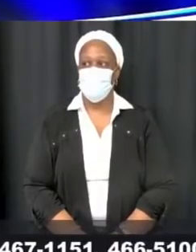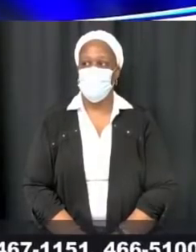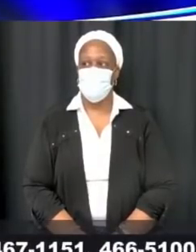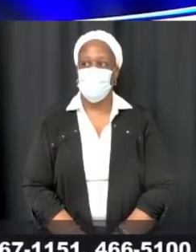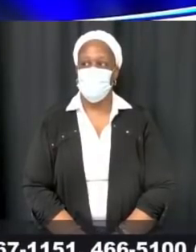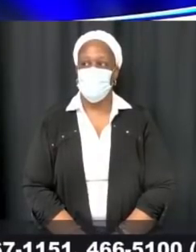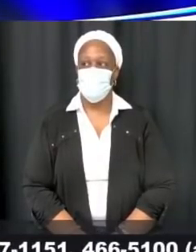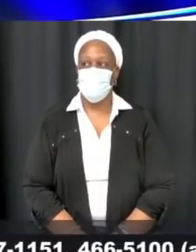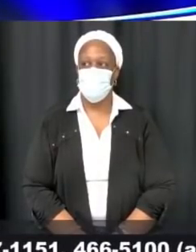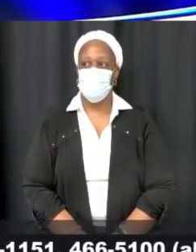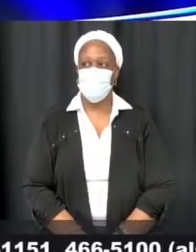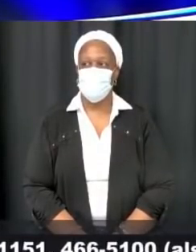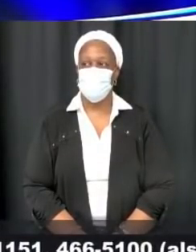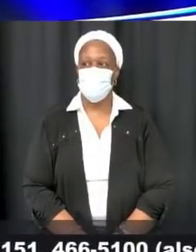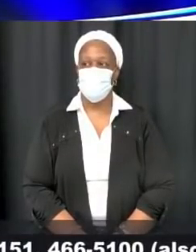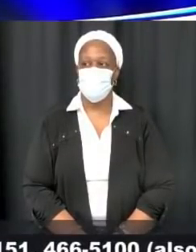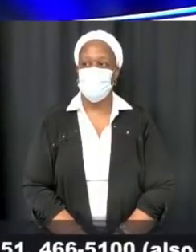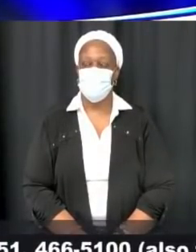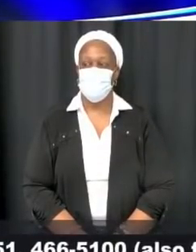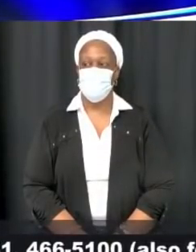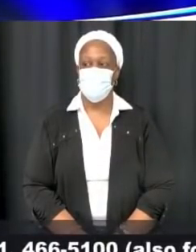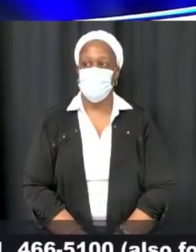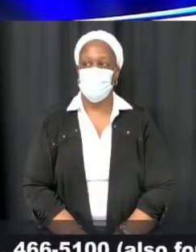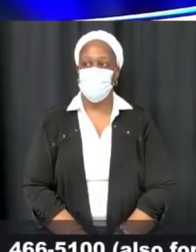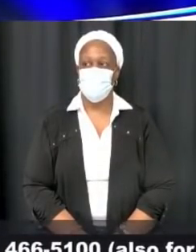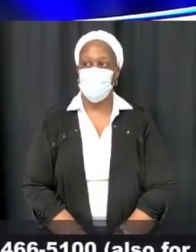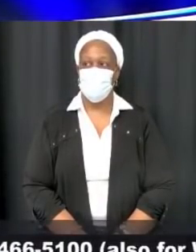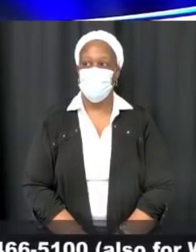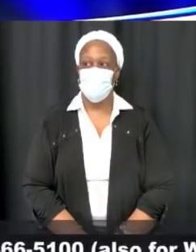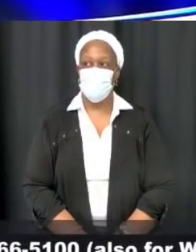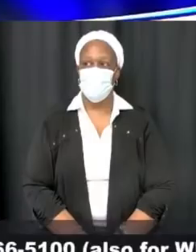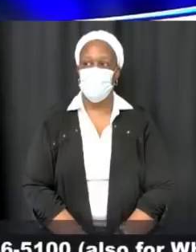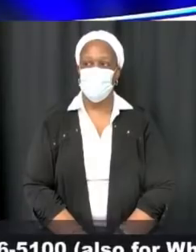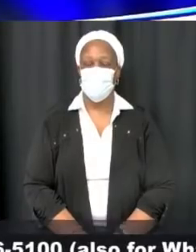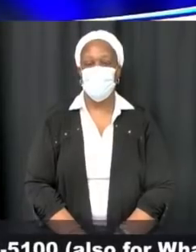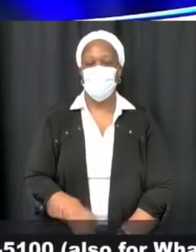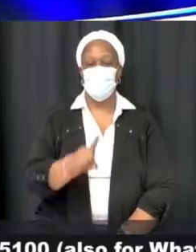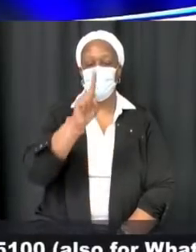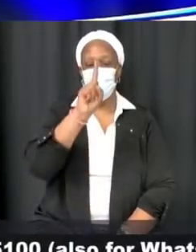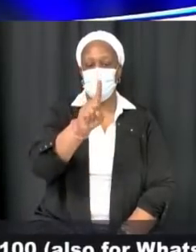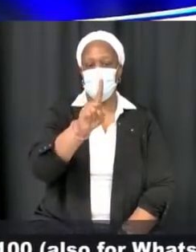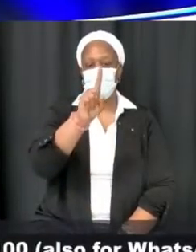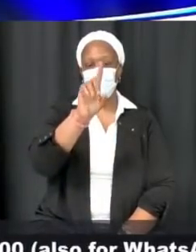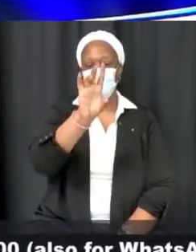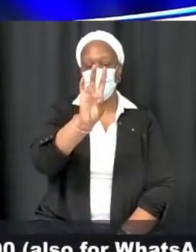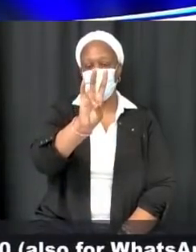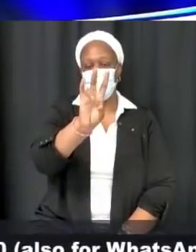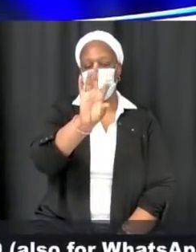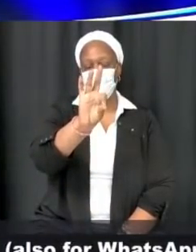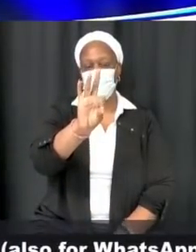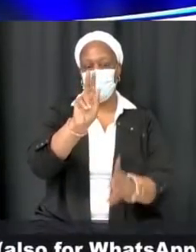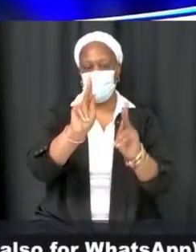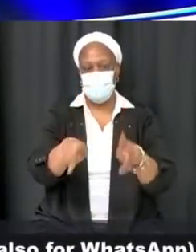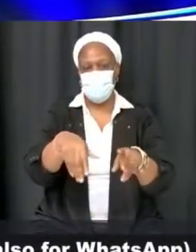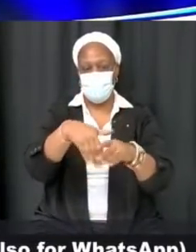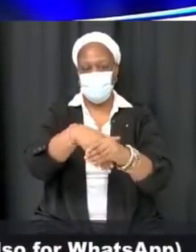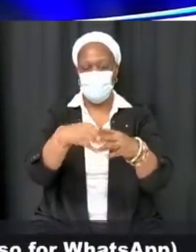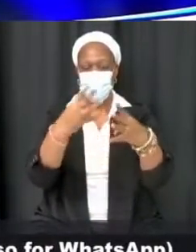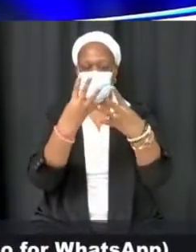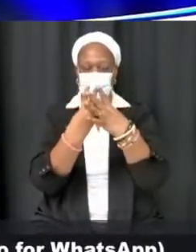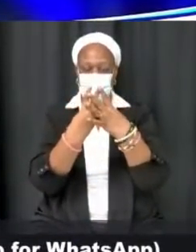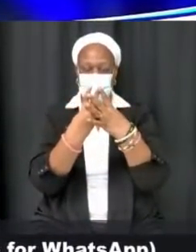just to get our statistics straight. There are 179 inmates at the